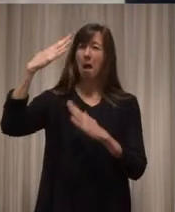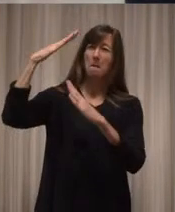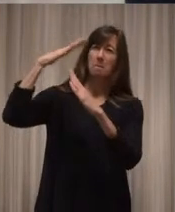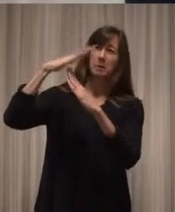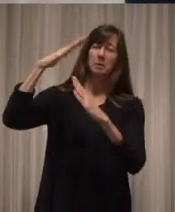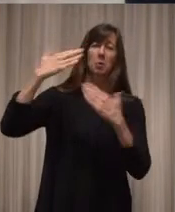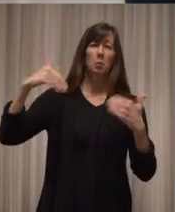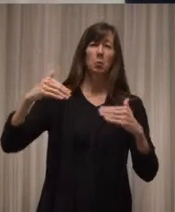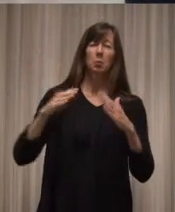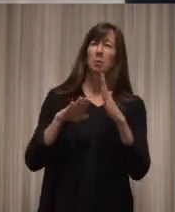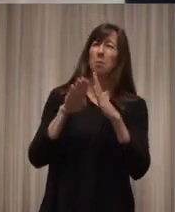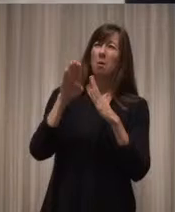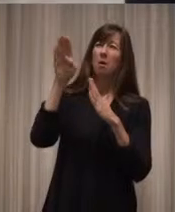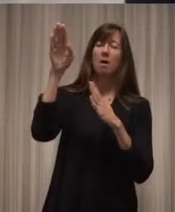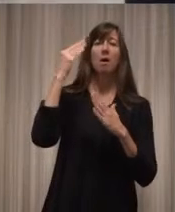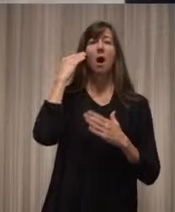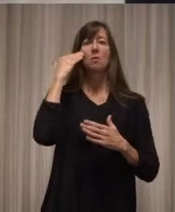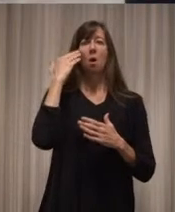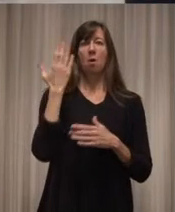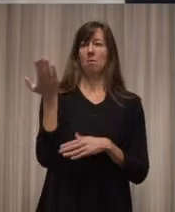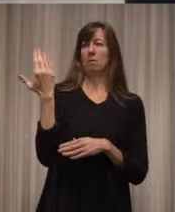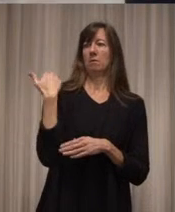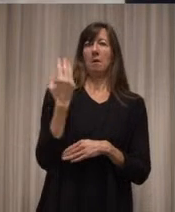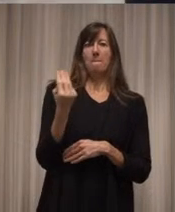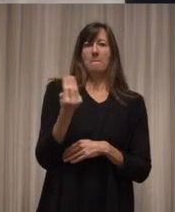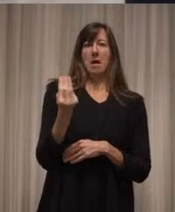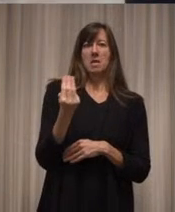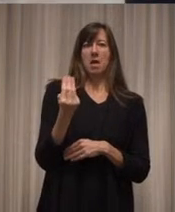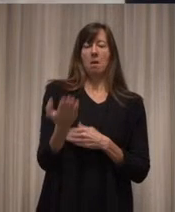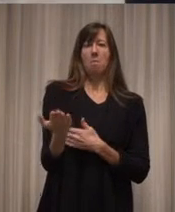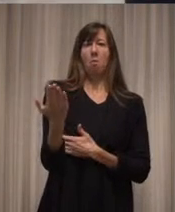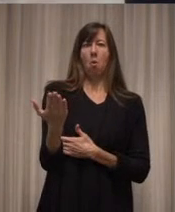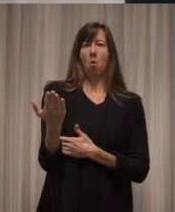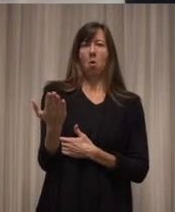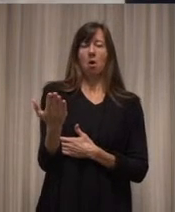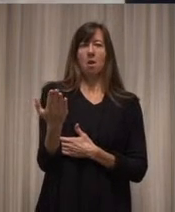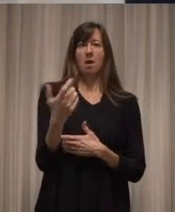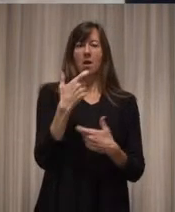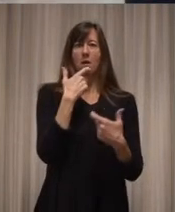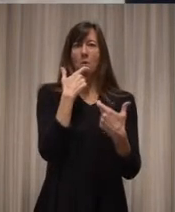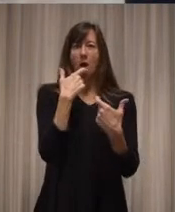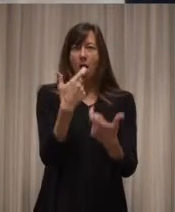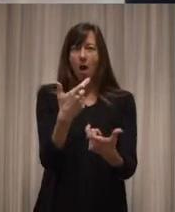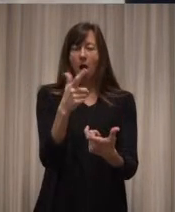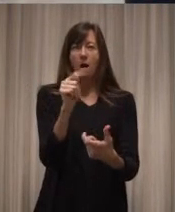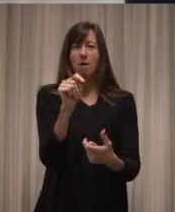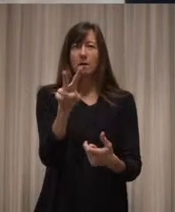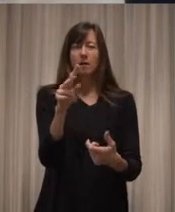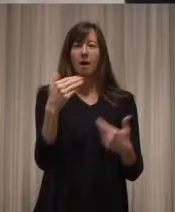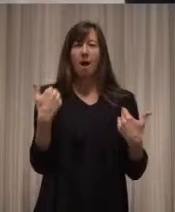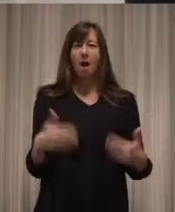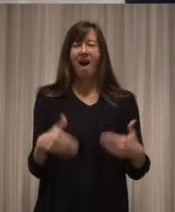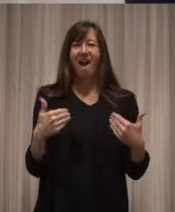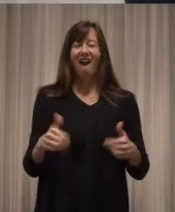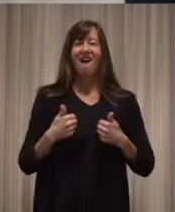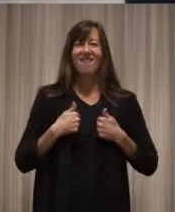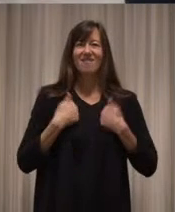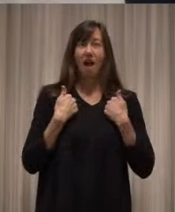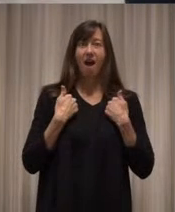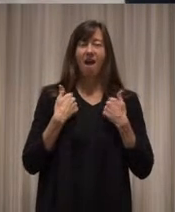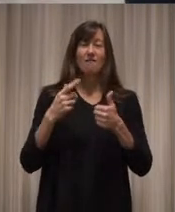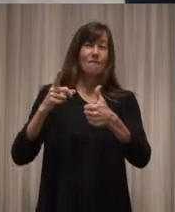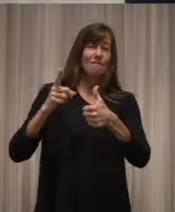on Monday morning as I watched live at about 9:15 the very first dose of Pfizer's vaccine